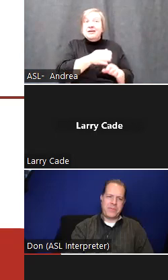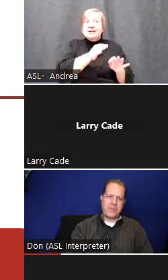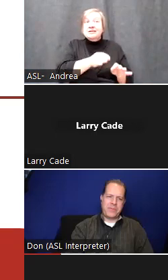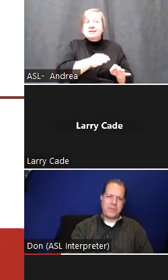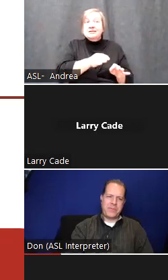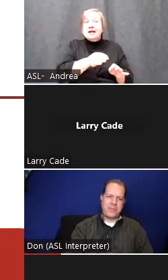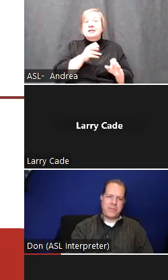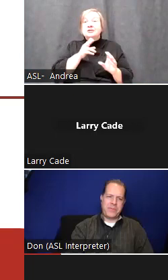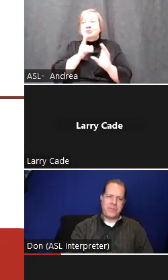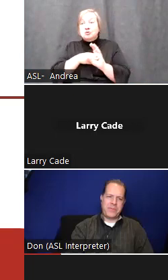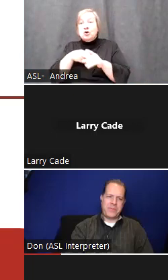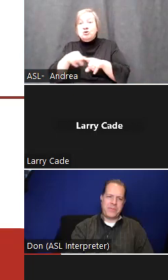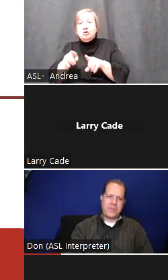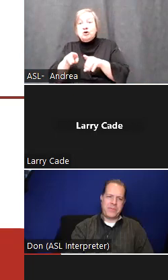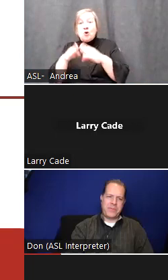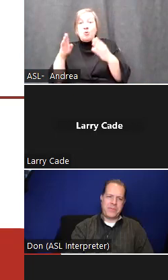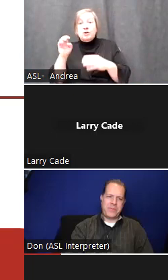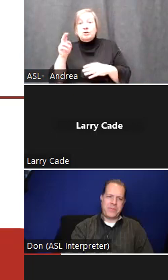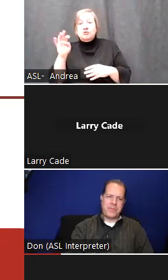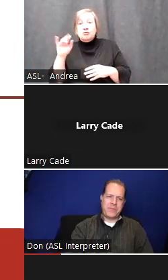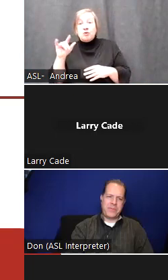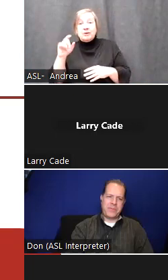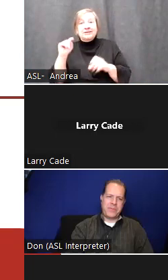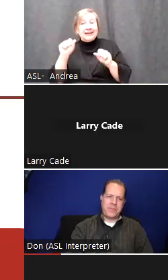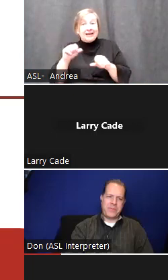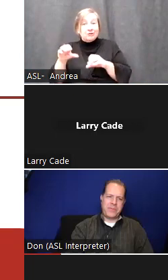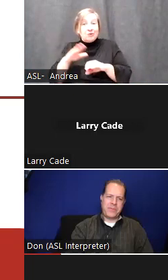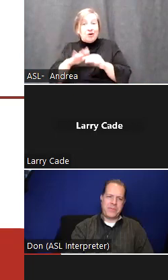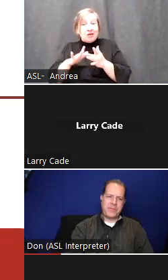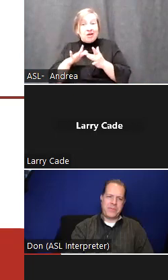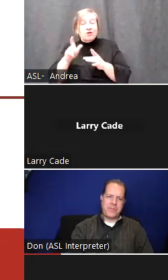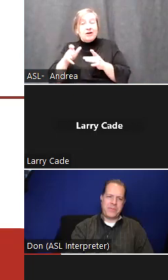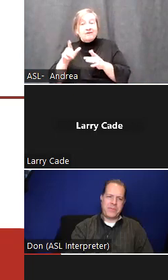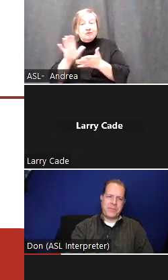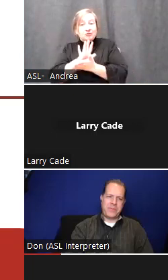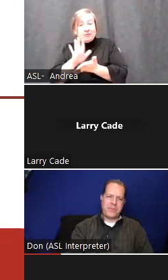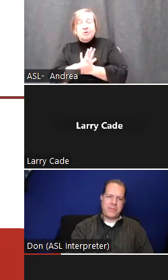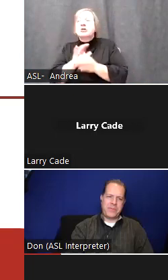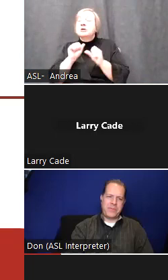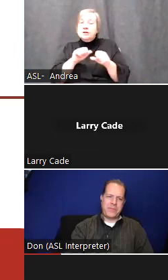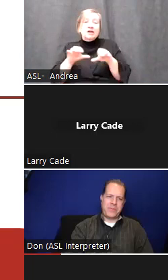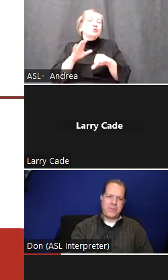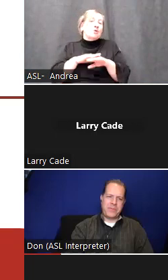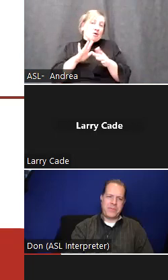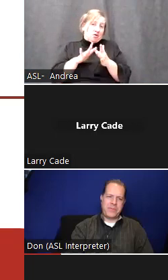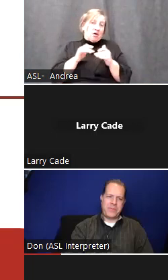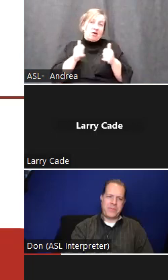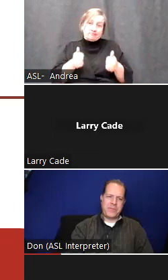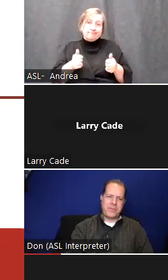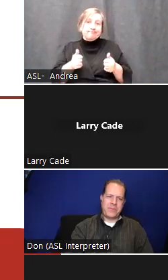open enrollment, are they still able to enroll online, or do they need to submit the paper form? No, they can enroll online. That